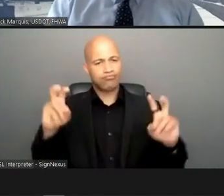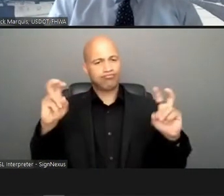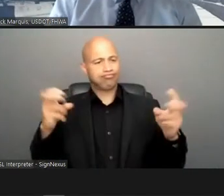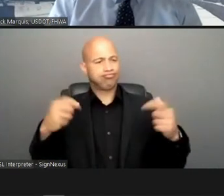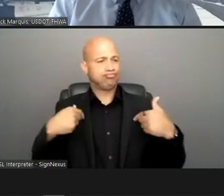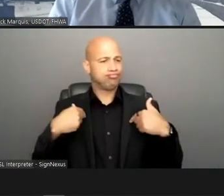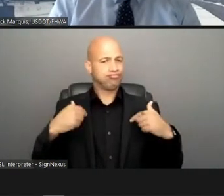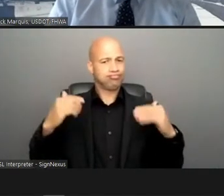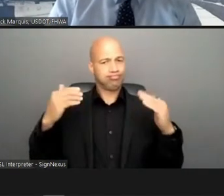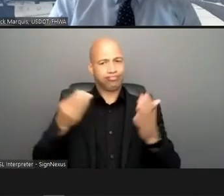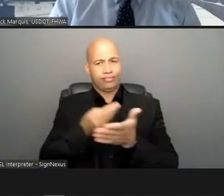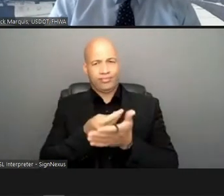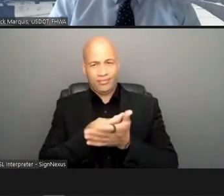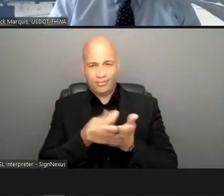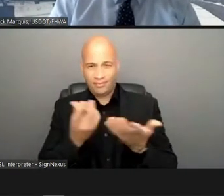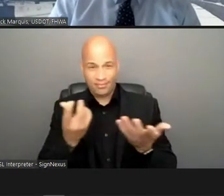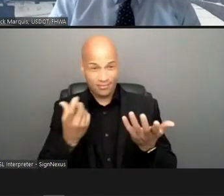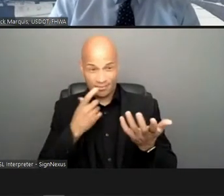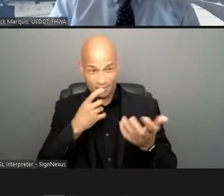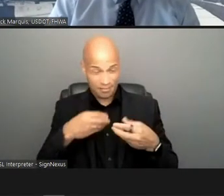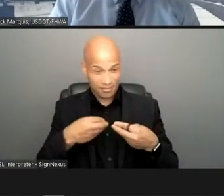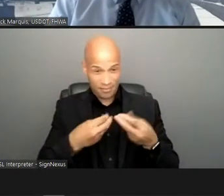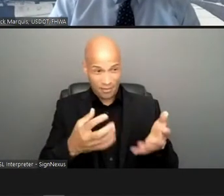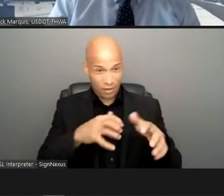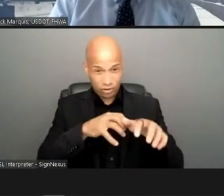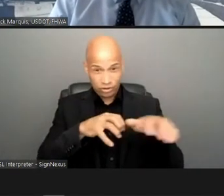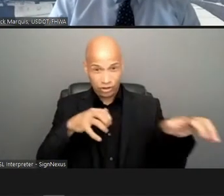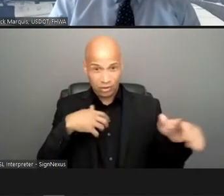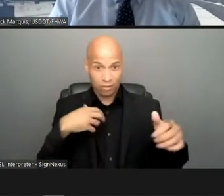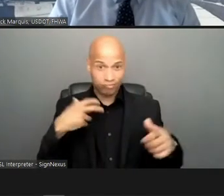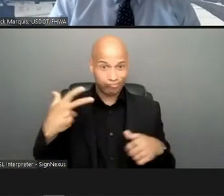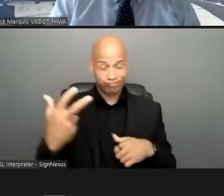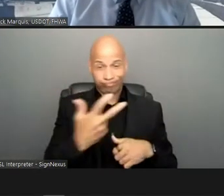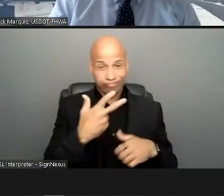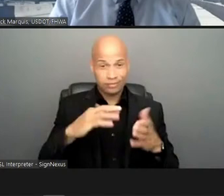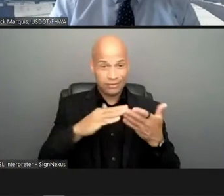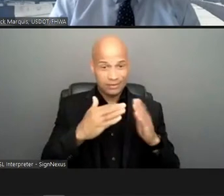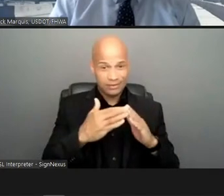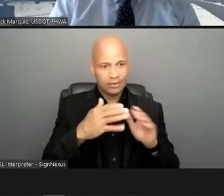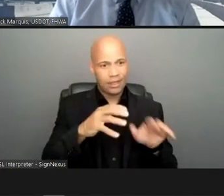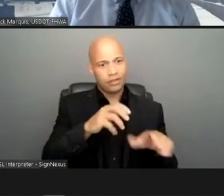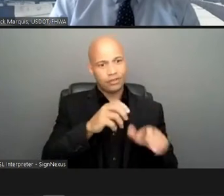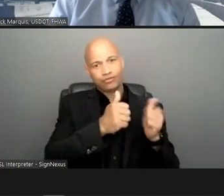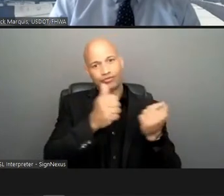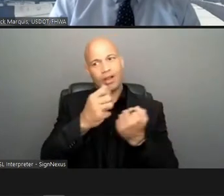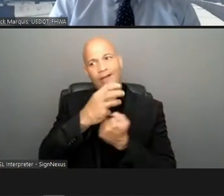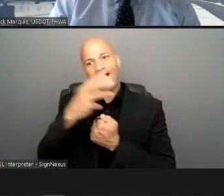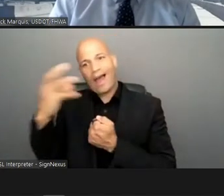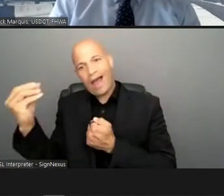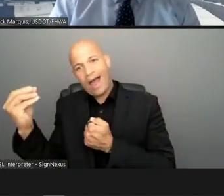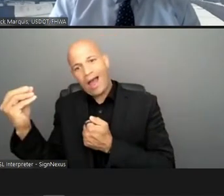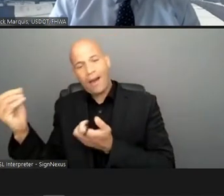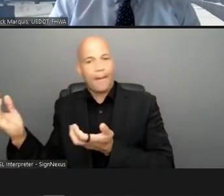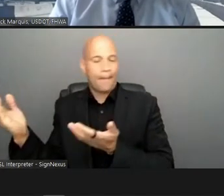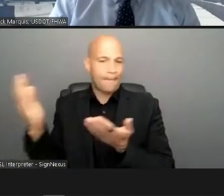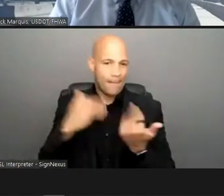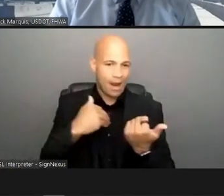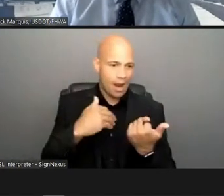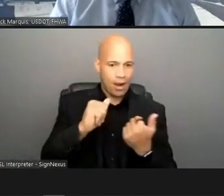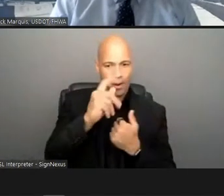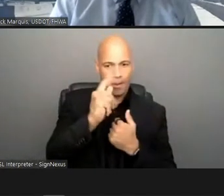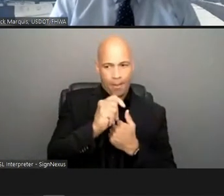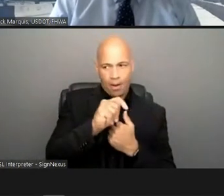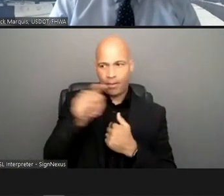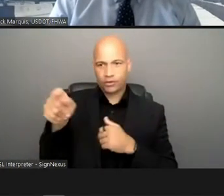and my car is not causing congestions I do not drive around the city I drive out of the city and back in I drive from my apartment to the tunnel